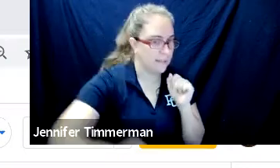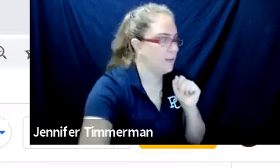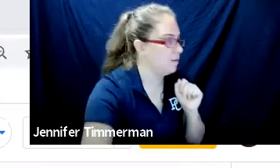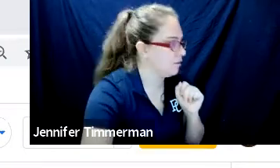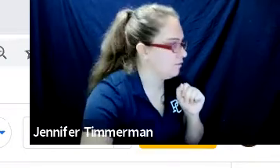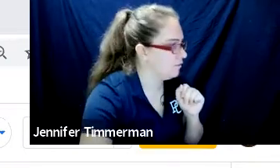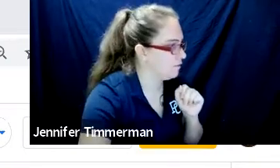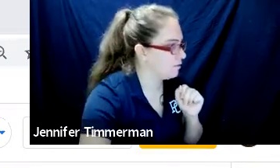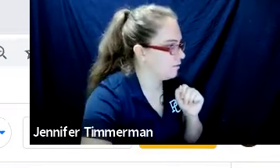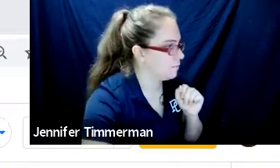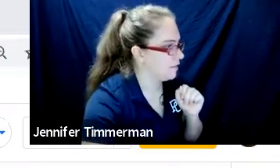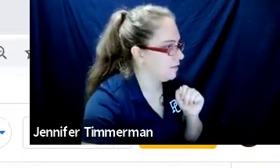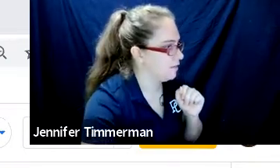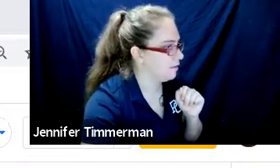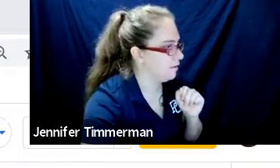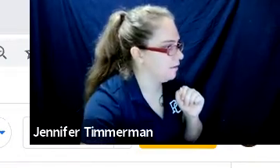Unfortunately, I can't hear you. Here,